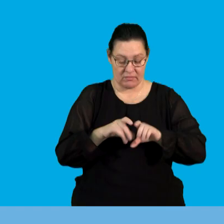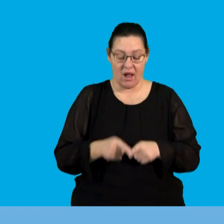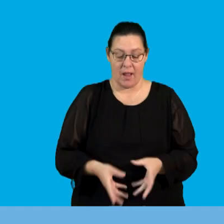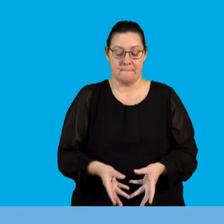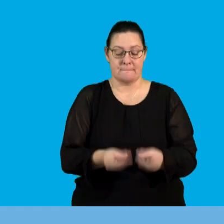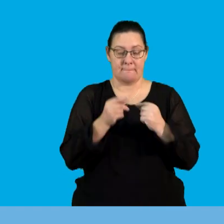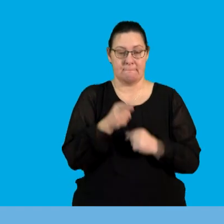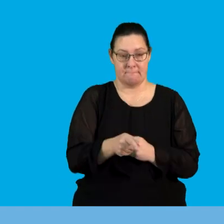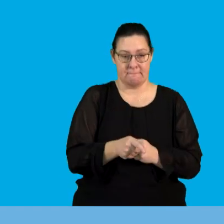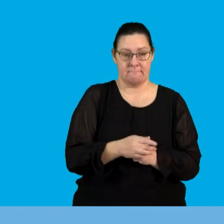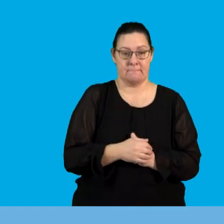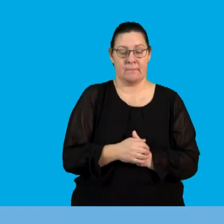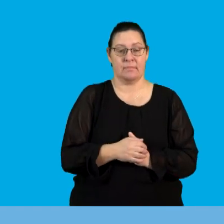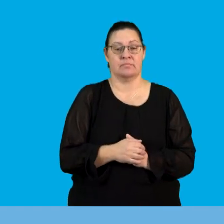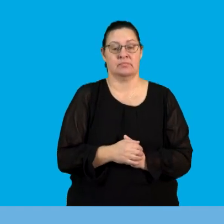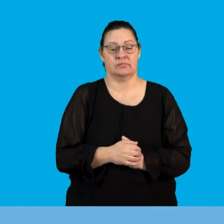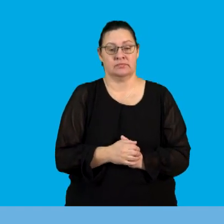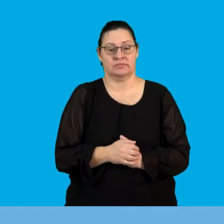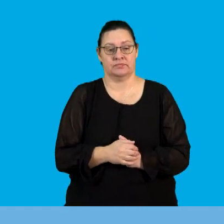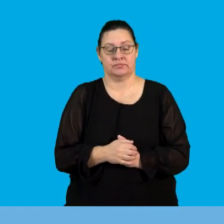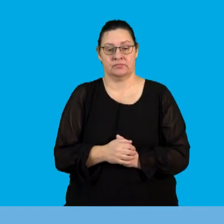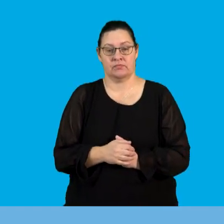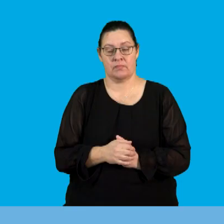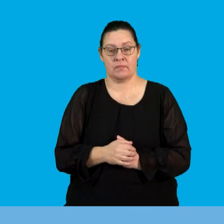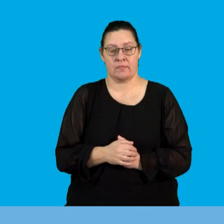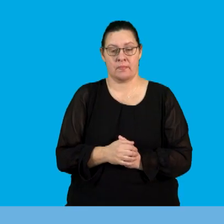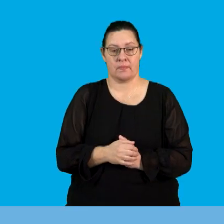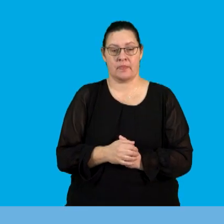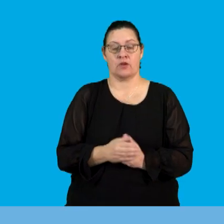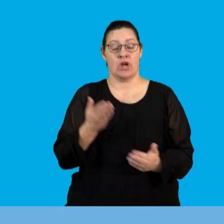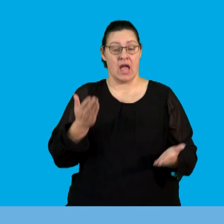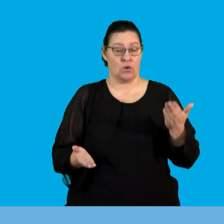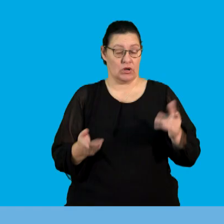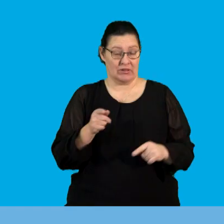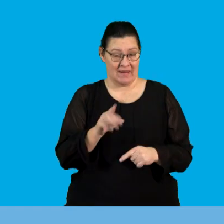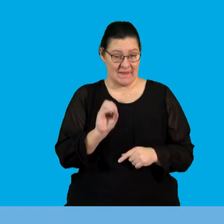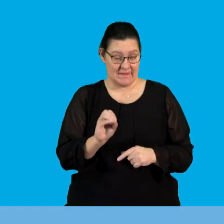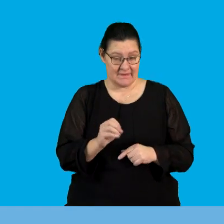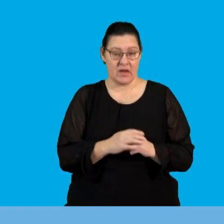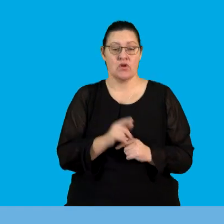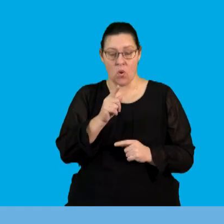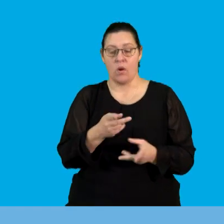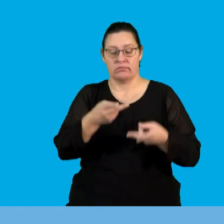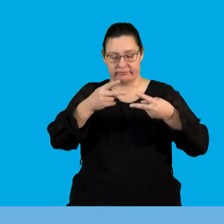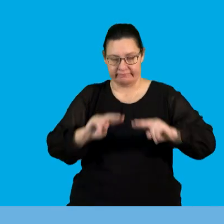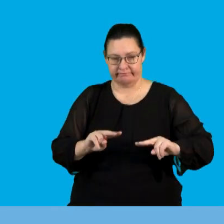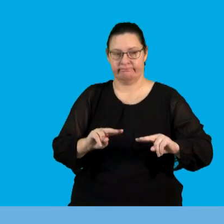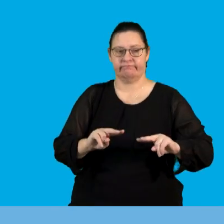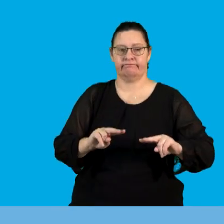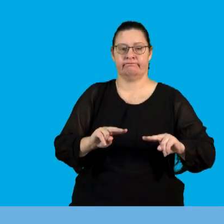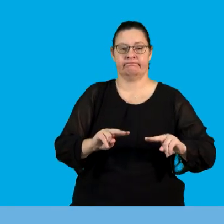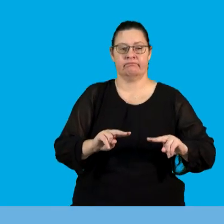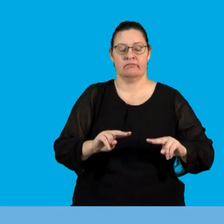oxide will react to form magnesium chloride plus water. So that's our Wade equation. So taking that Wade equation and